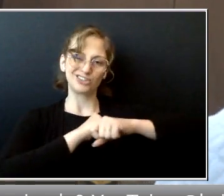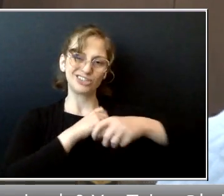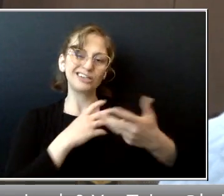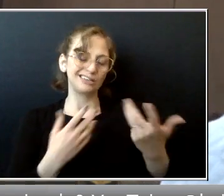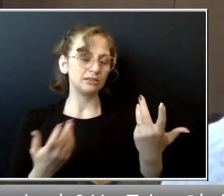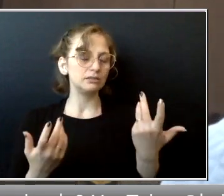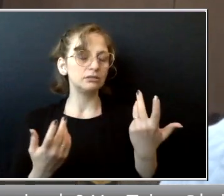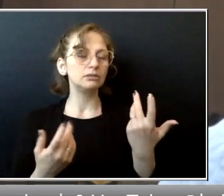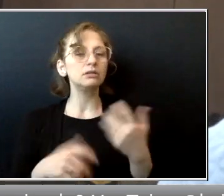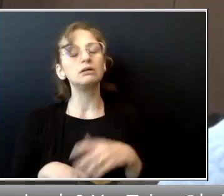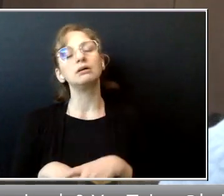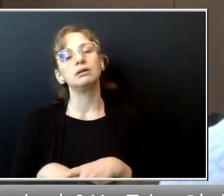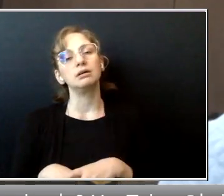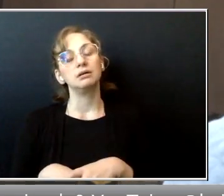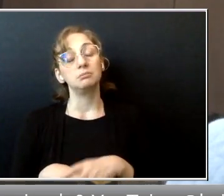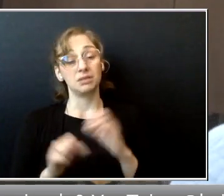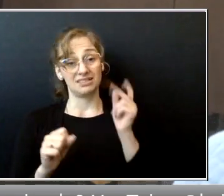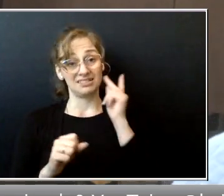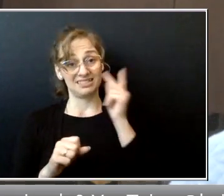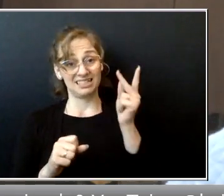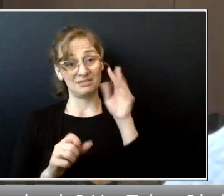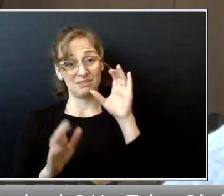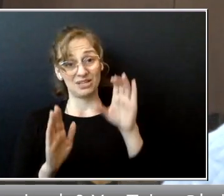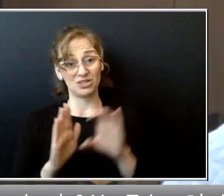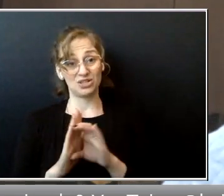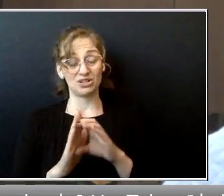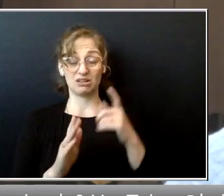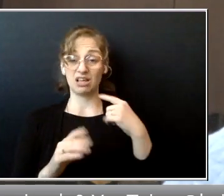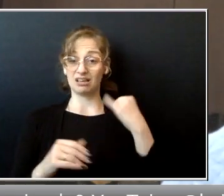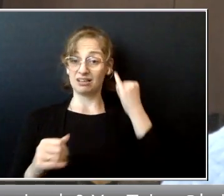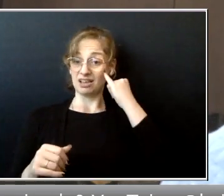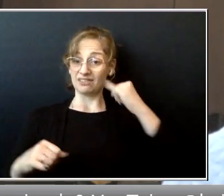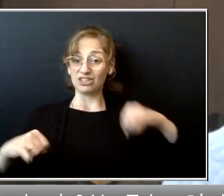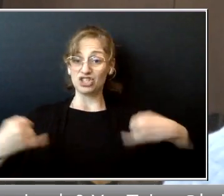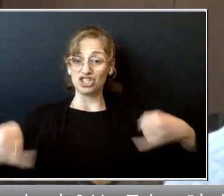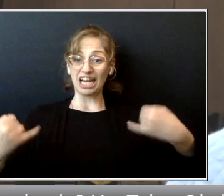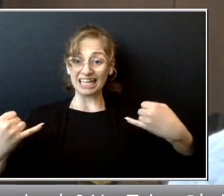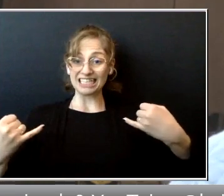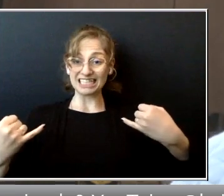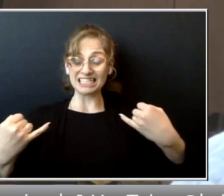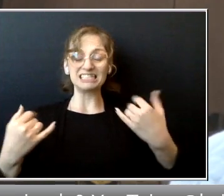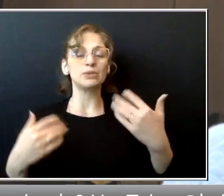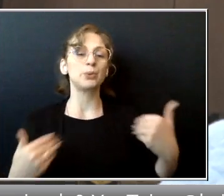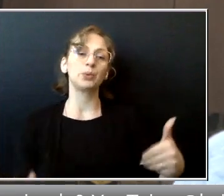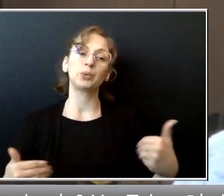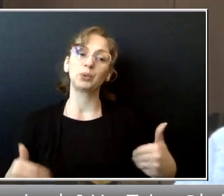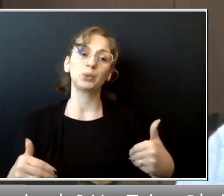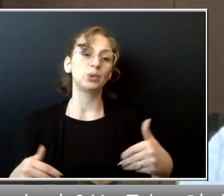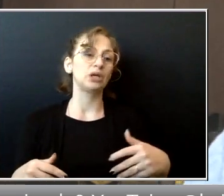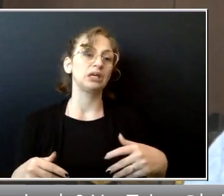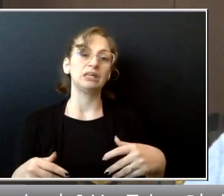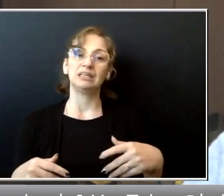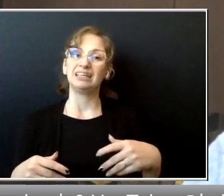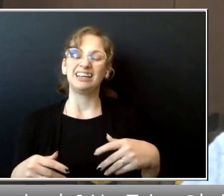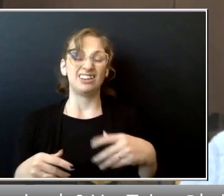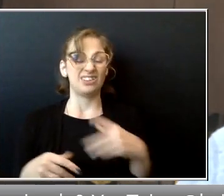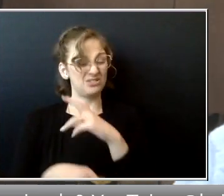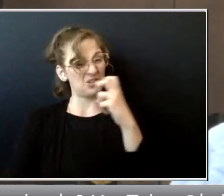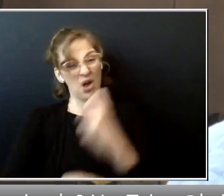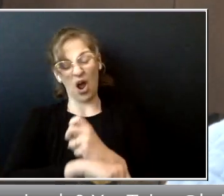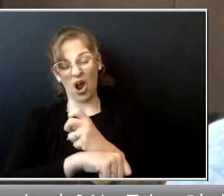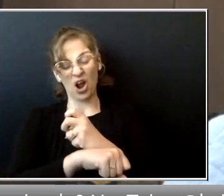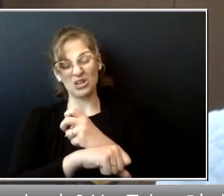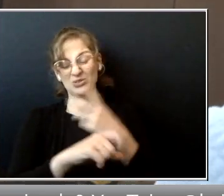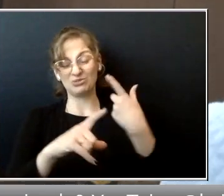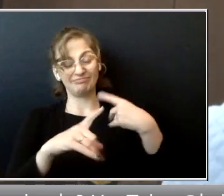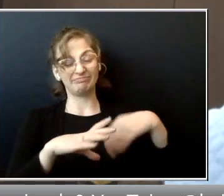pictures, if you were wearing, like when I would wear jeans, it was really obvious. It was difficult for me to put my normal size